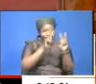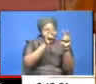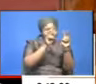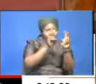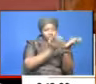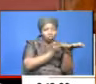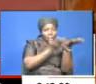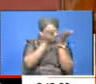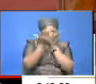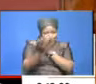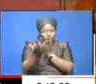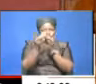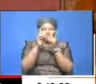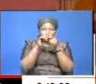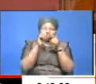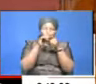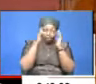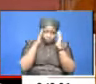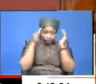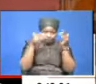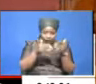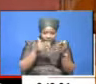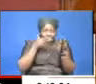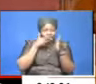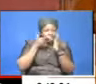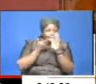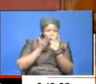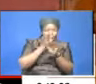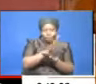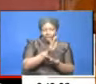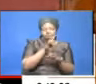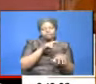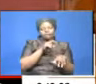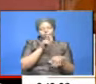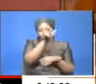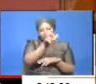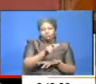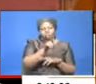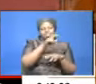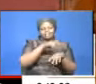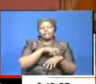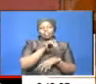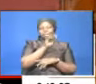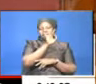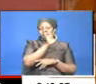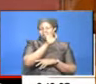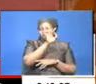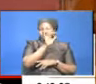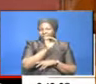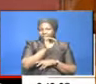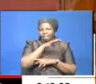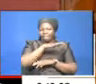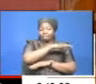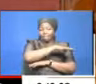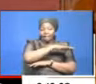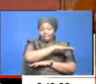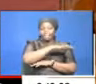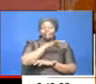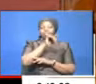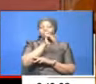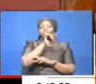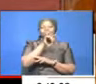the attention of the respondent at 3:30 p.m. and that the respondent